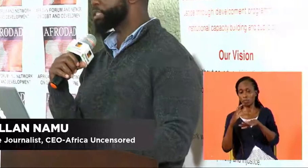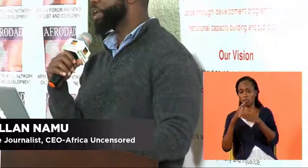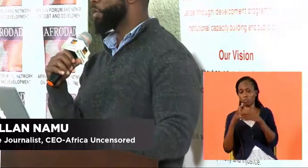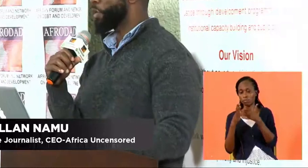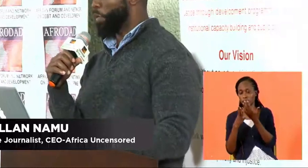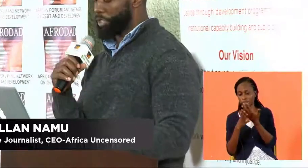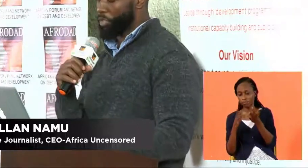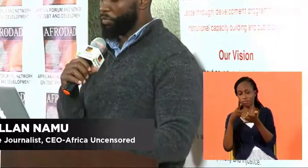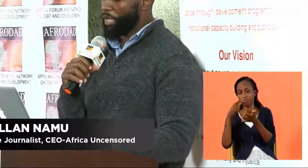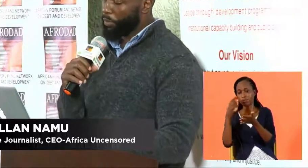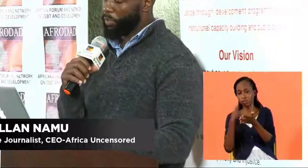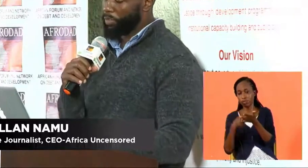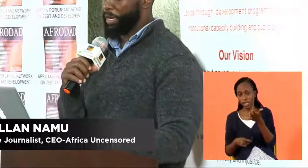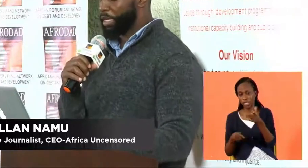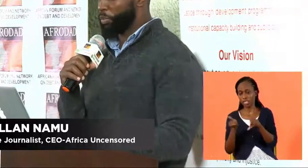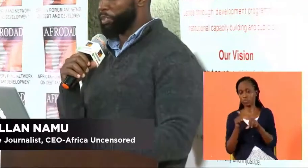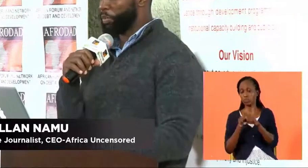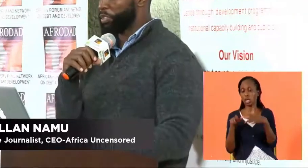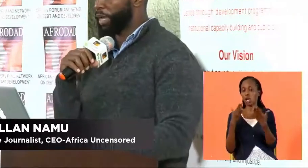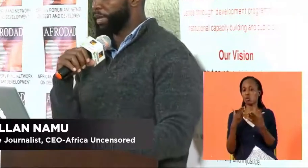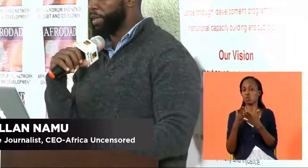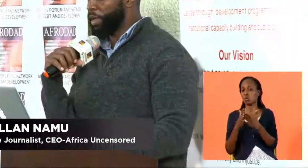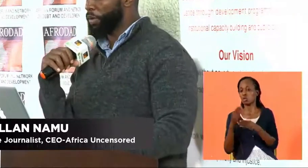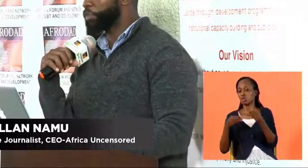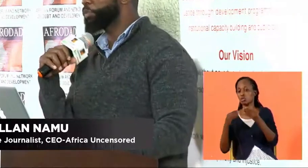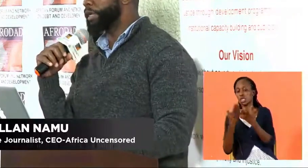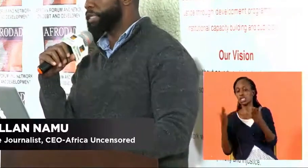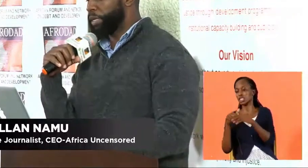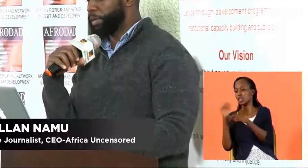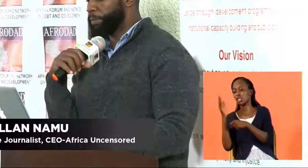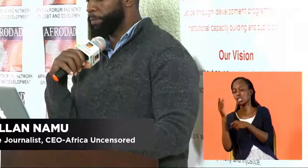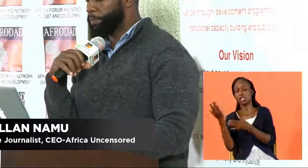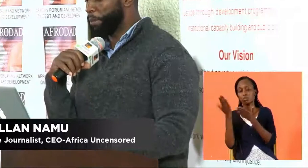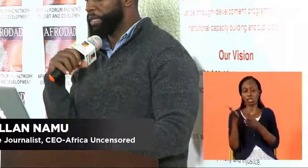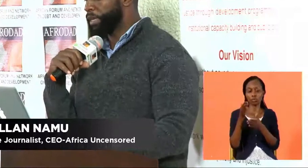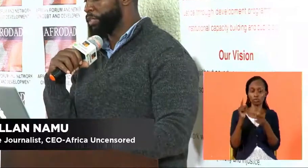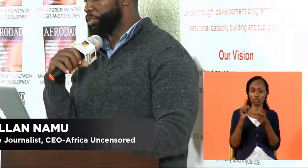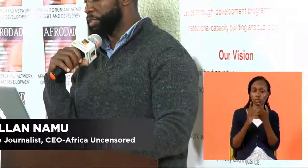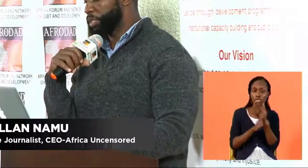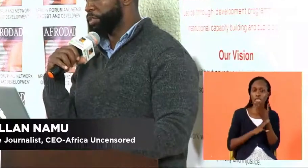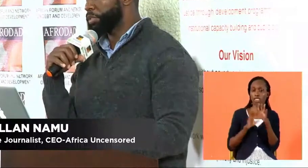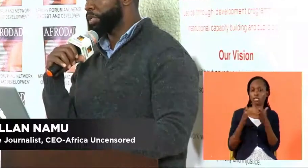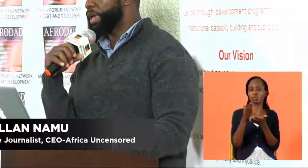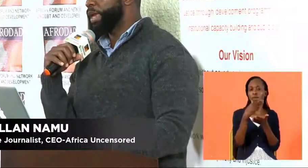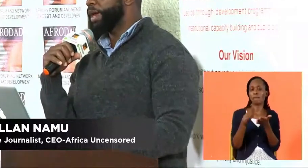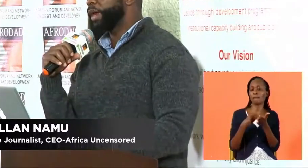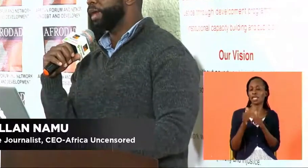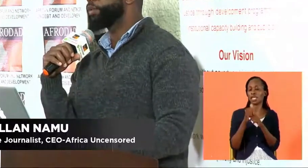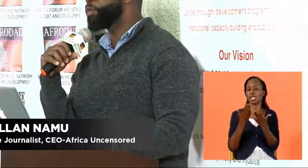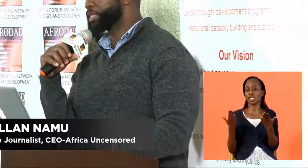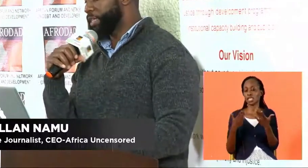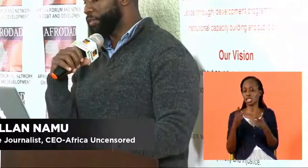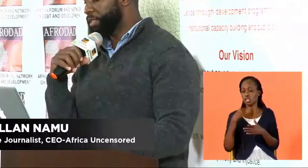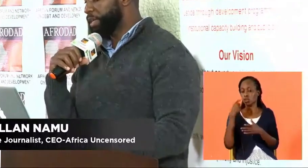price or quantity of imports and exports in order to hide or accumulate money in other jurisdictions. And